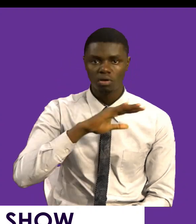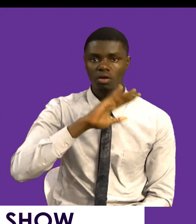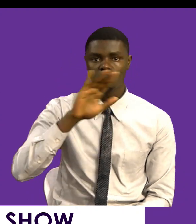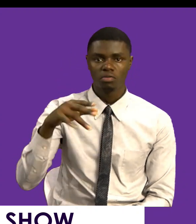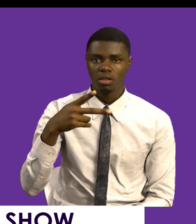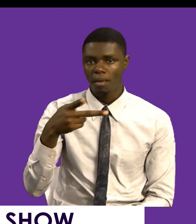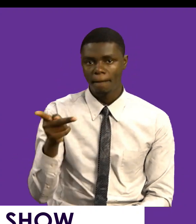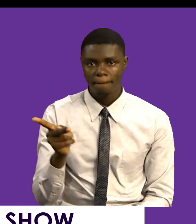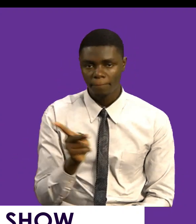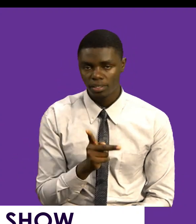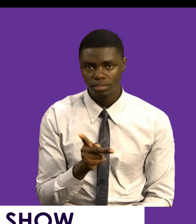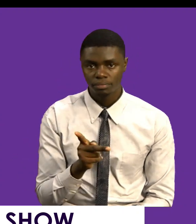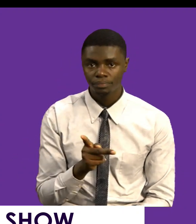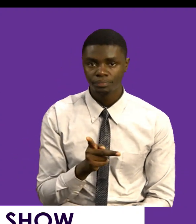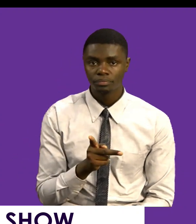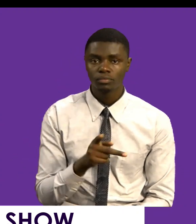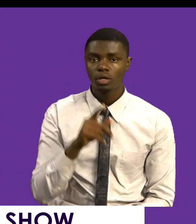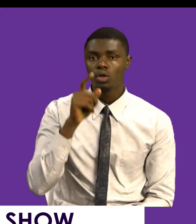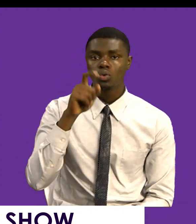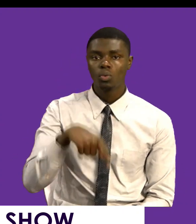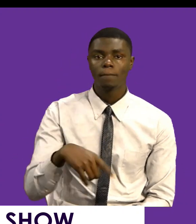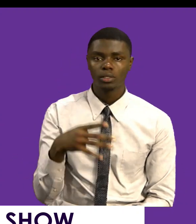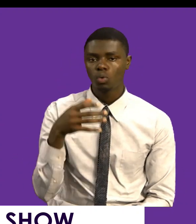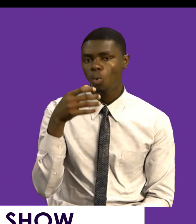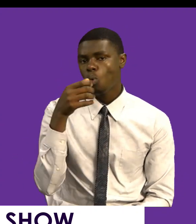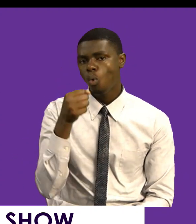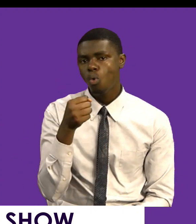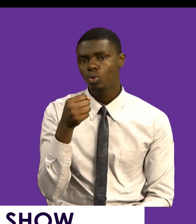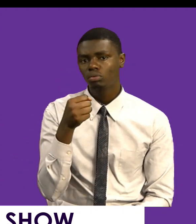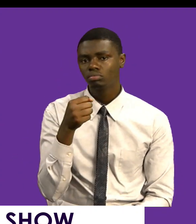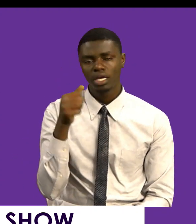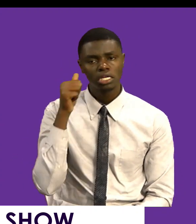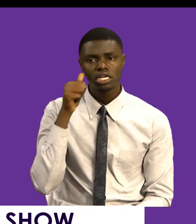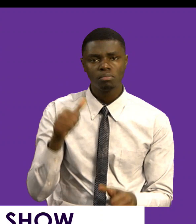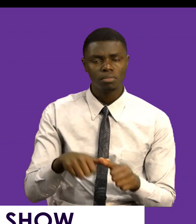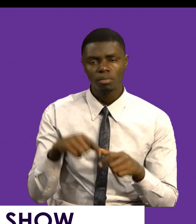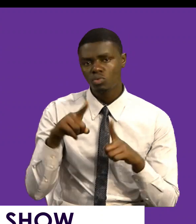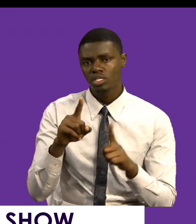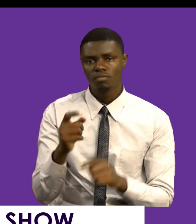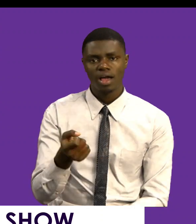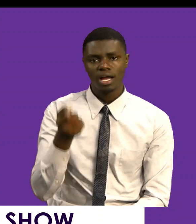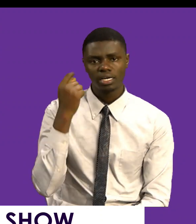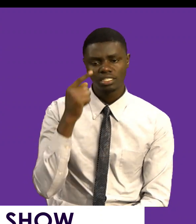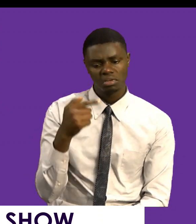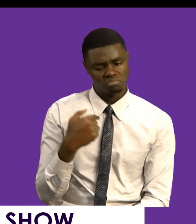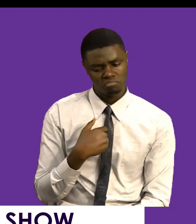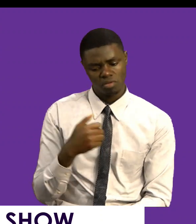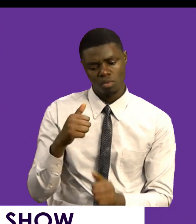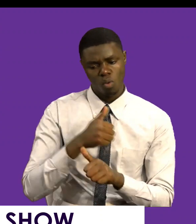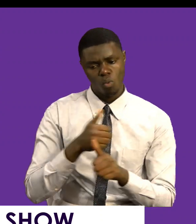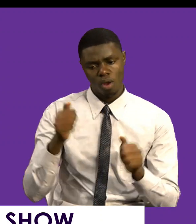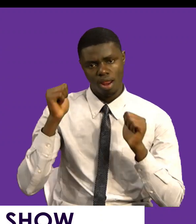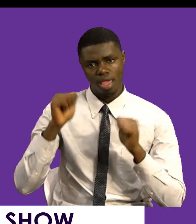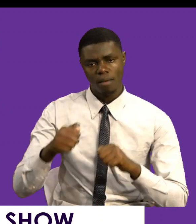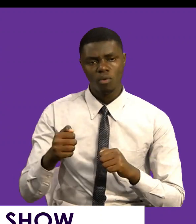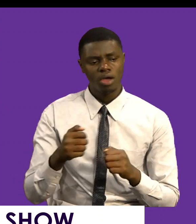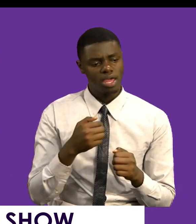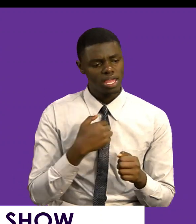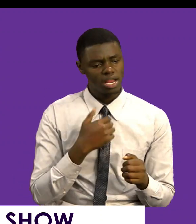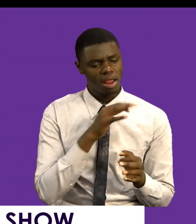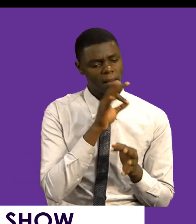base, You need to hold on to who you are. Understand that you are well able. In your